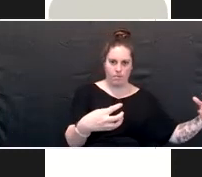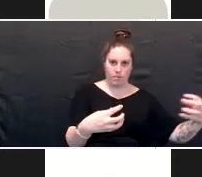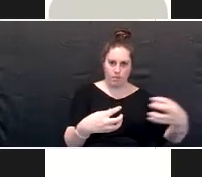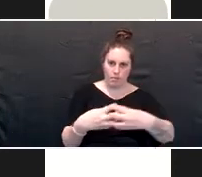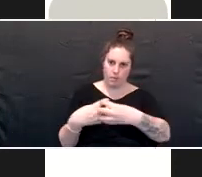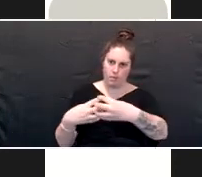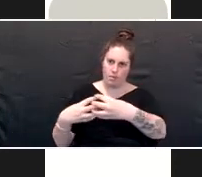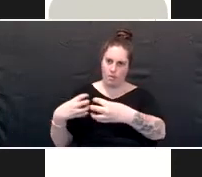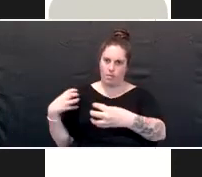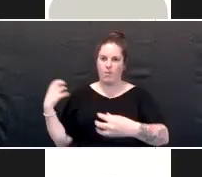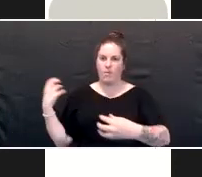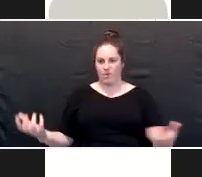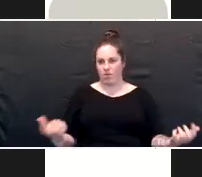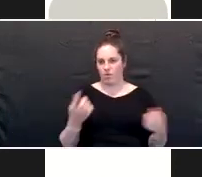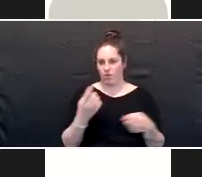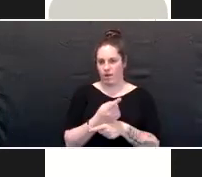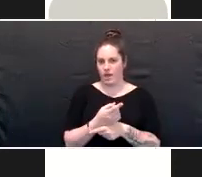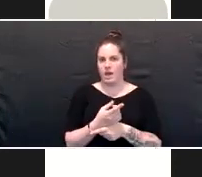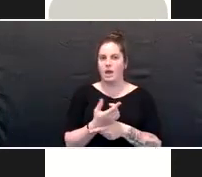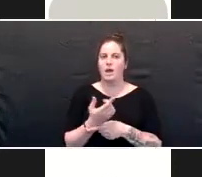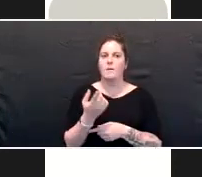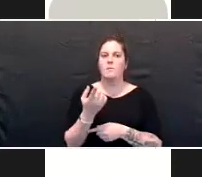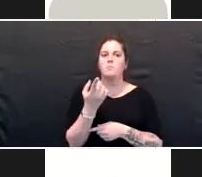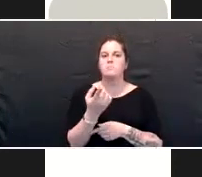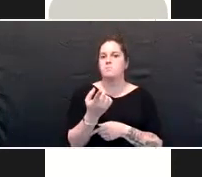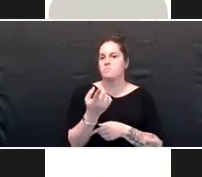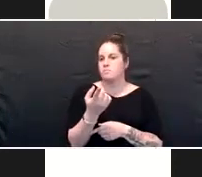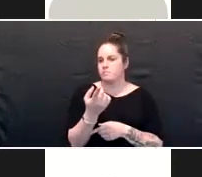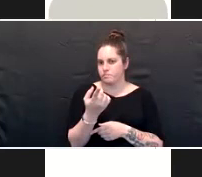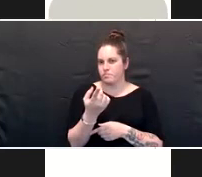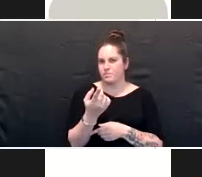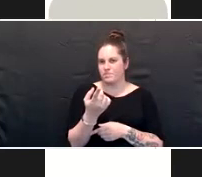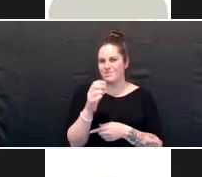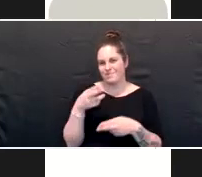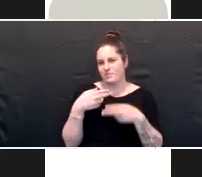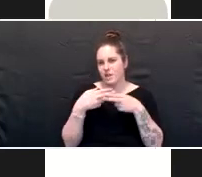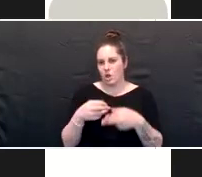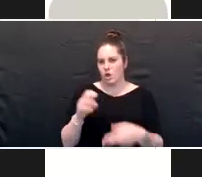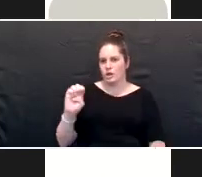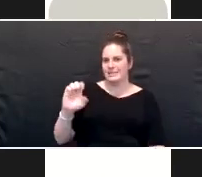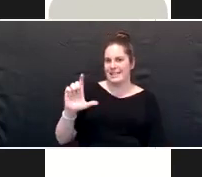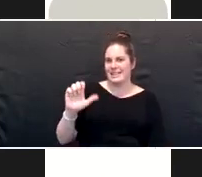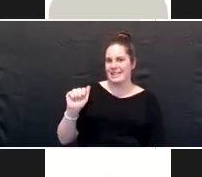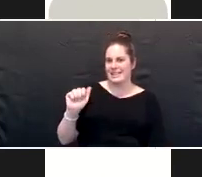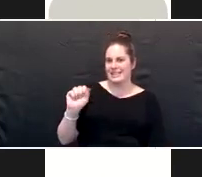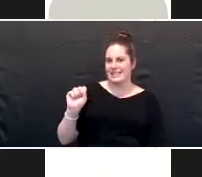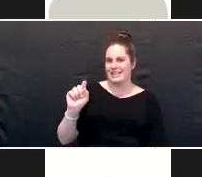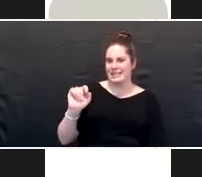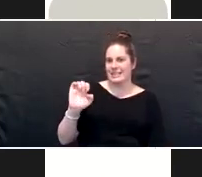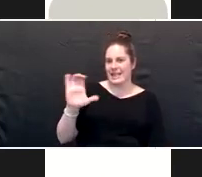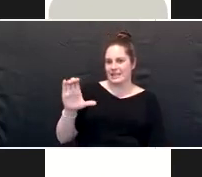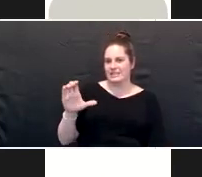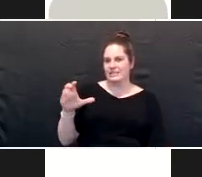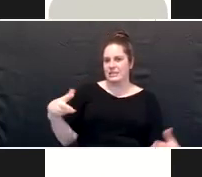collision, like what happens on the pool table, are elastic collisions. And so elastic collision,